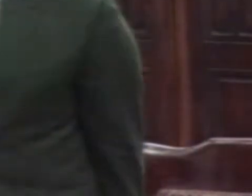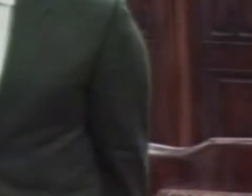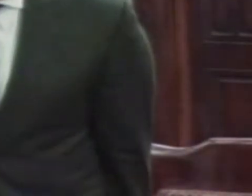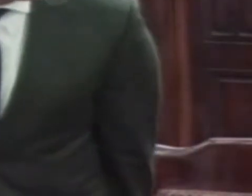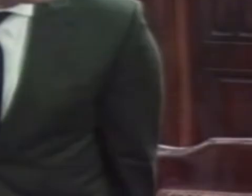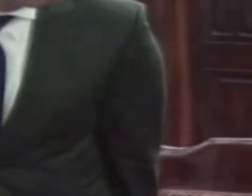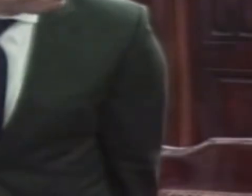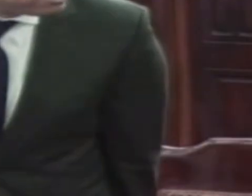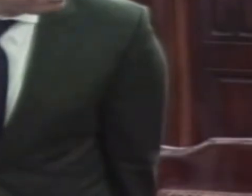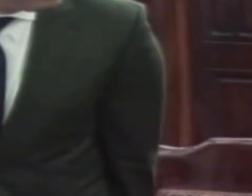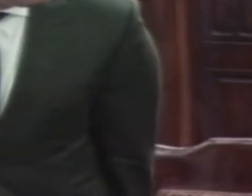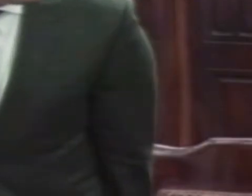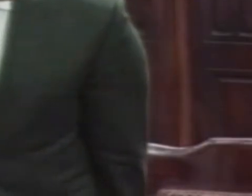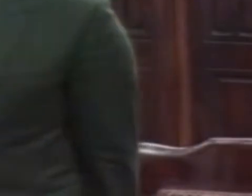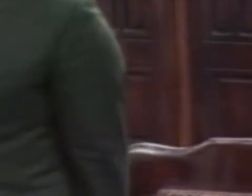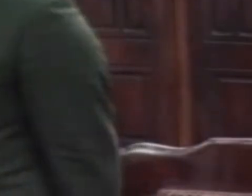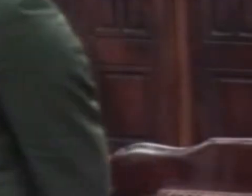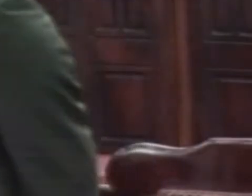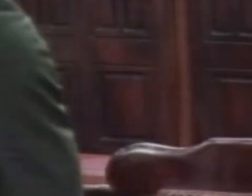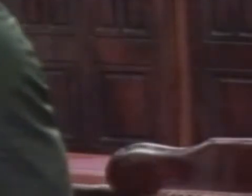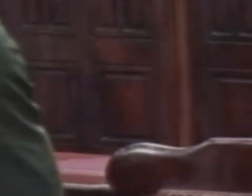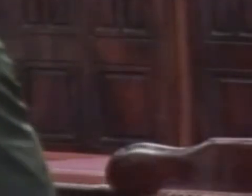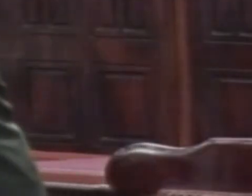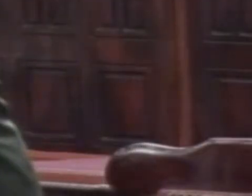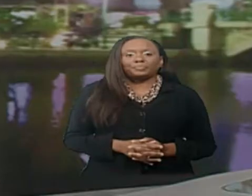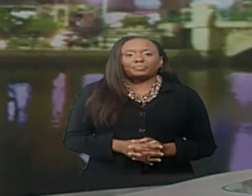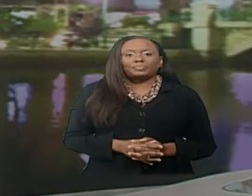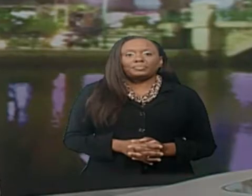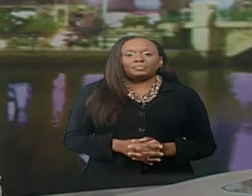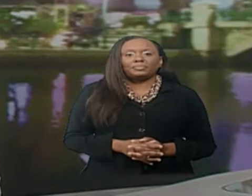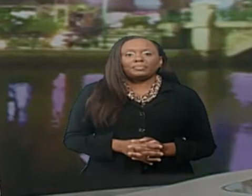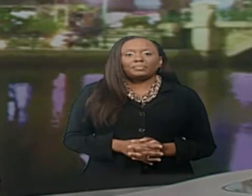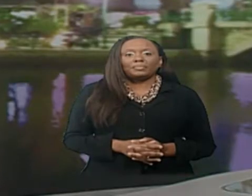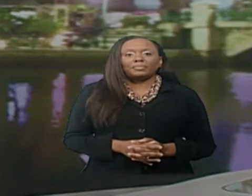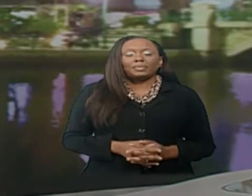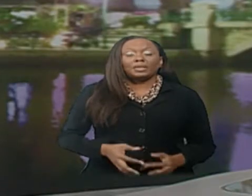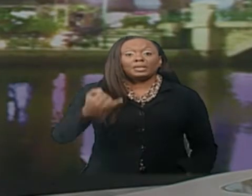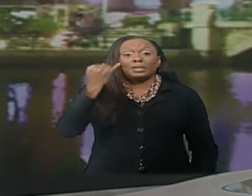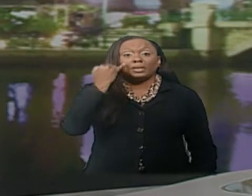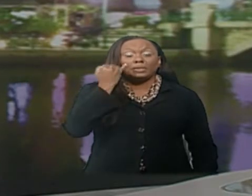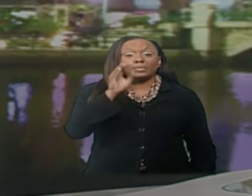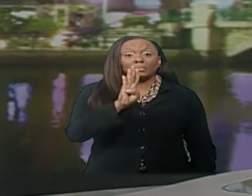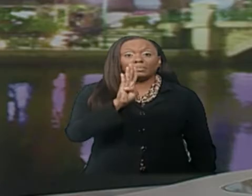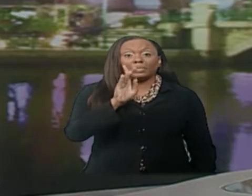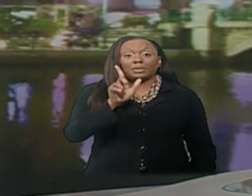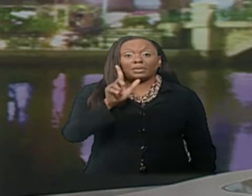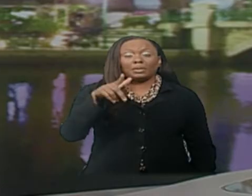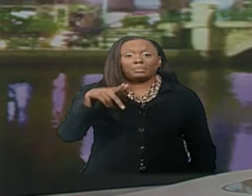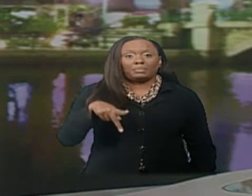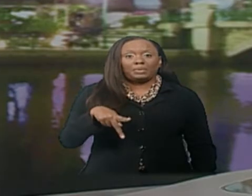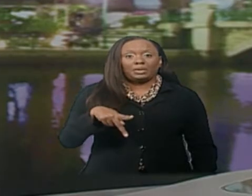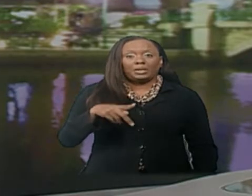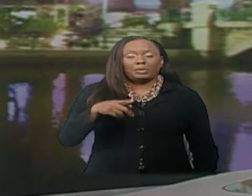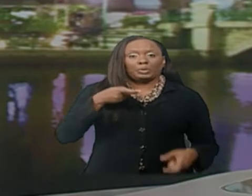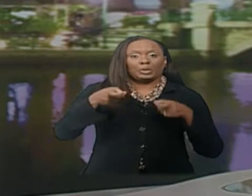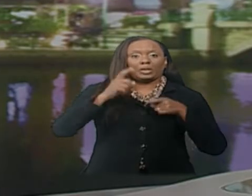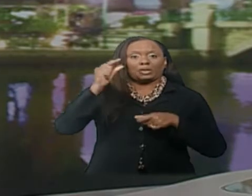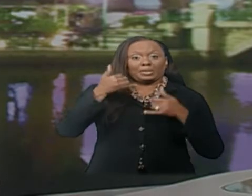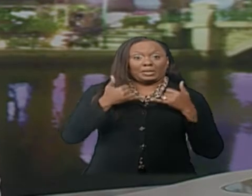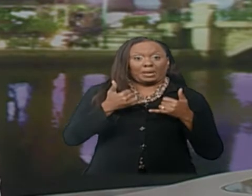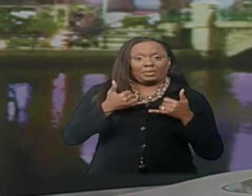been engaging his people in having that conversation. If the Barbados Labour Party was in power, Barbadians who paid